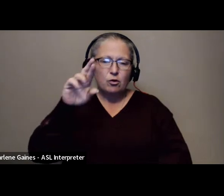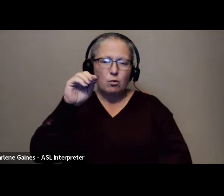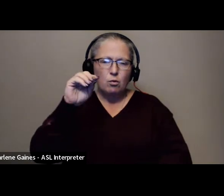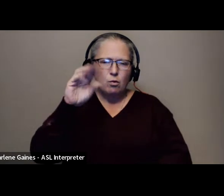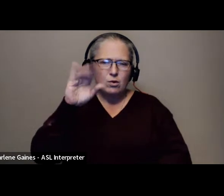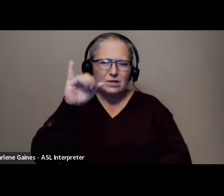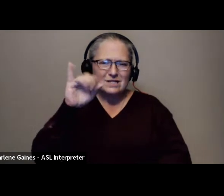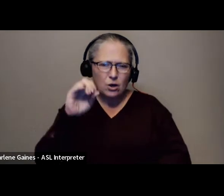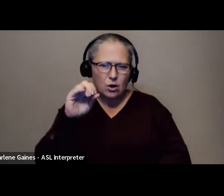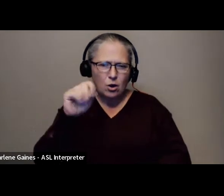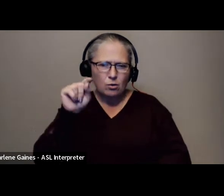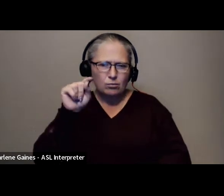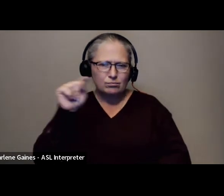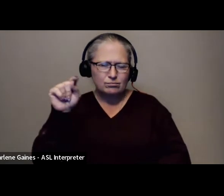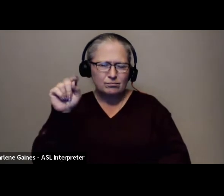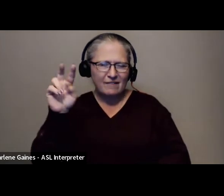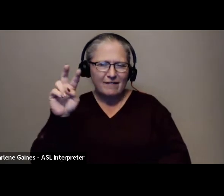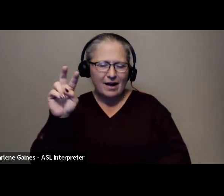Rocio Pereira Vega.